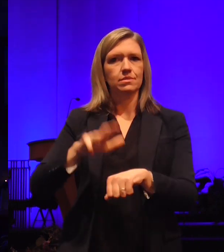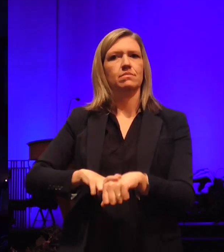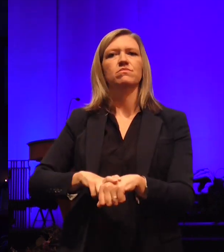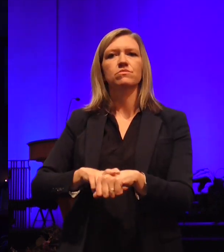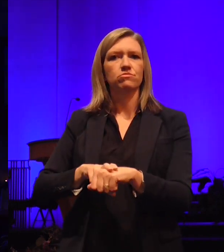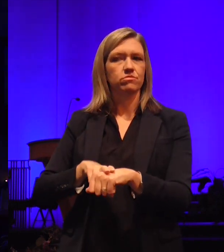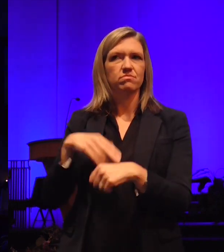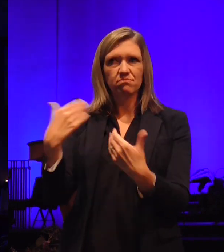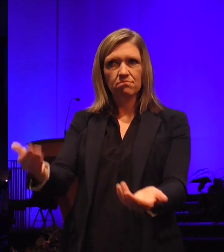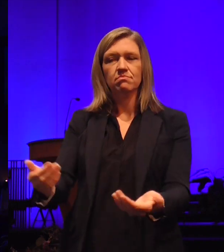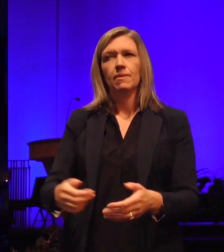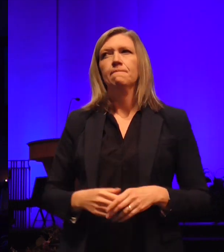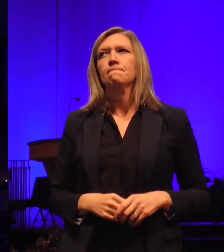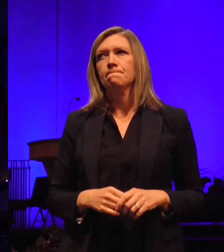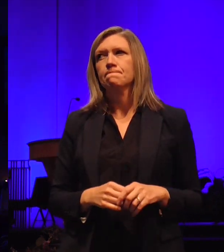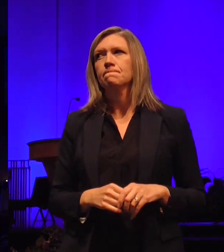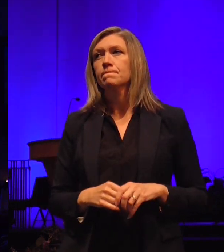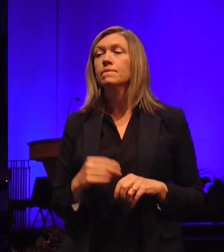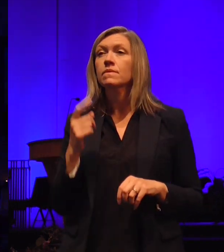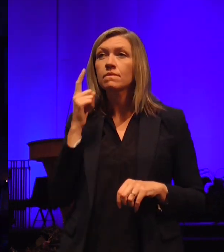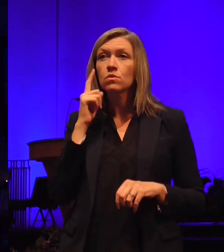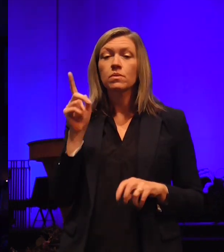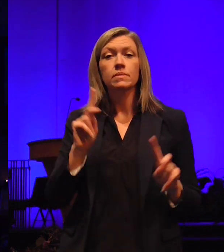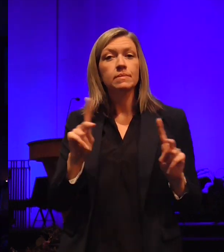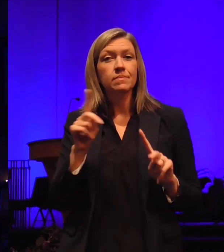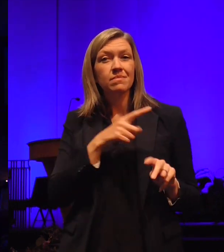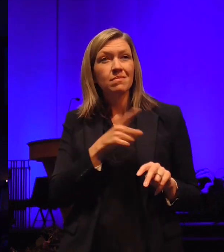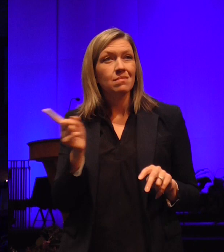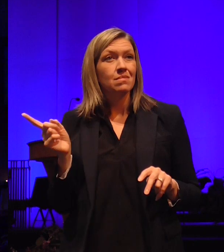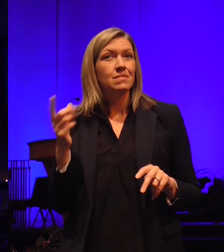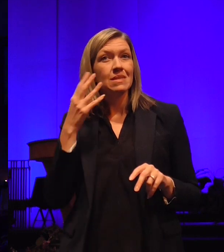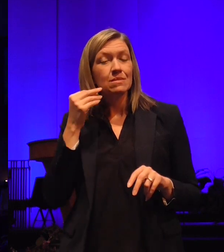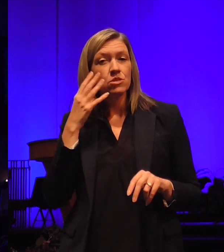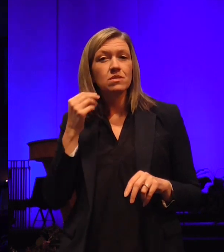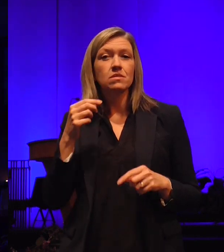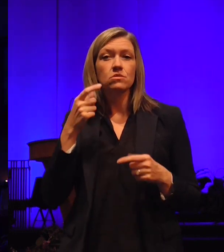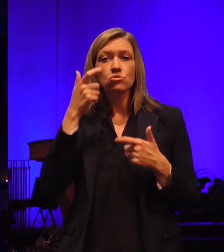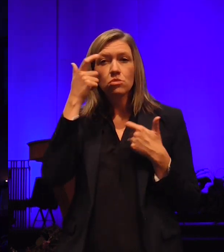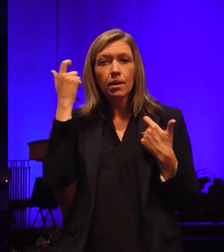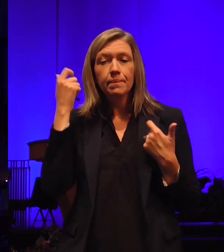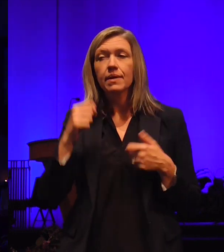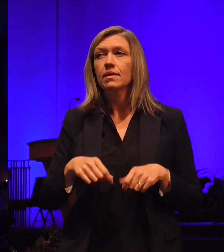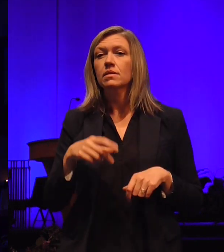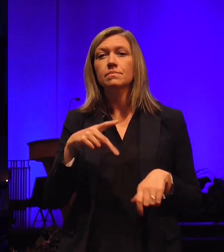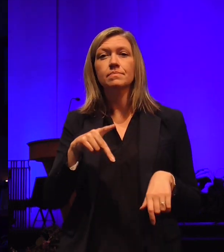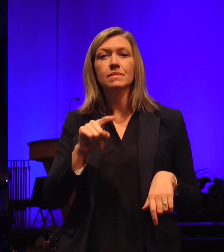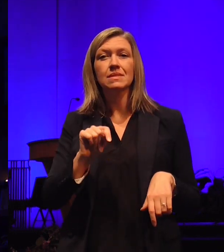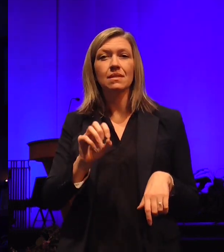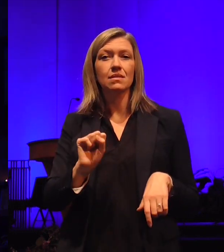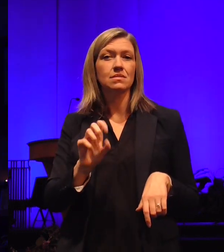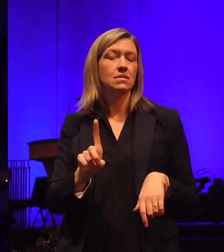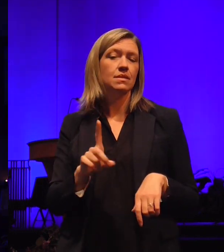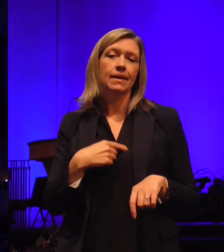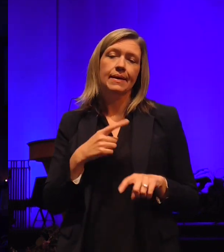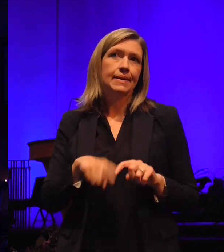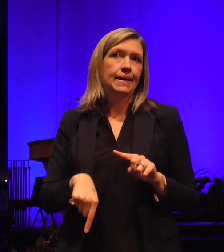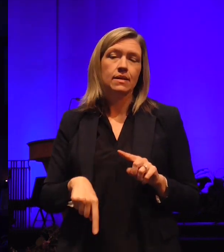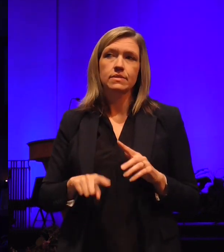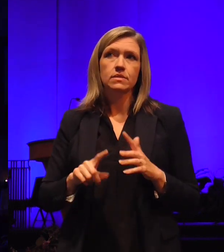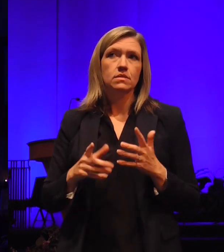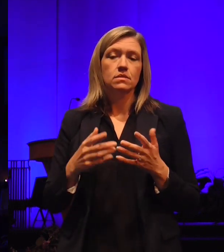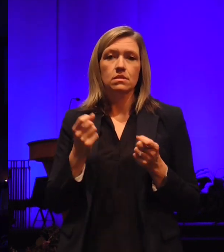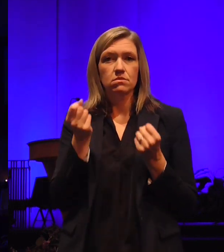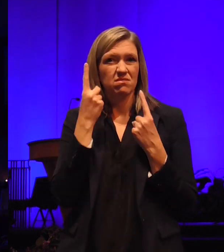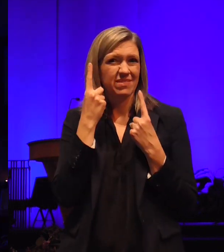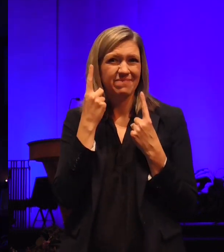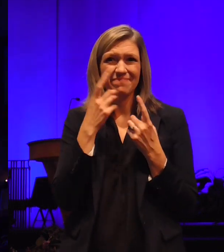For those experiencing trauma, PTSD, I can't begin to understand